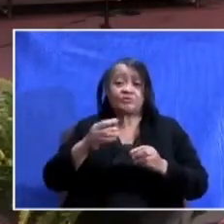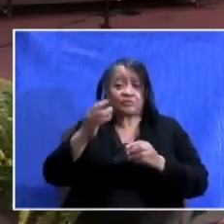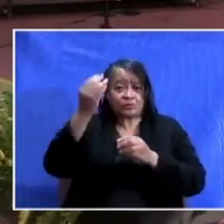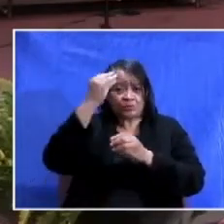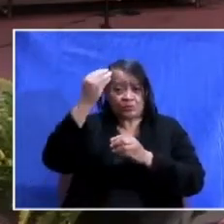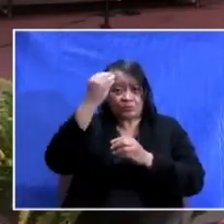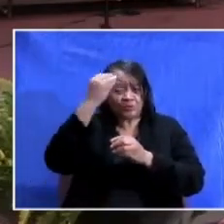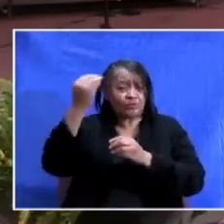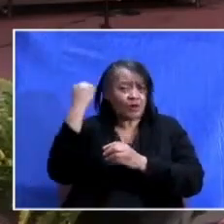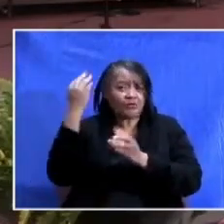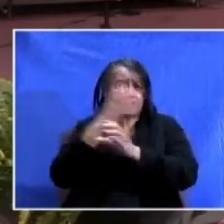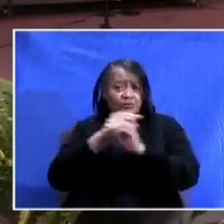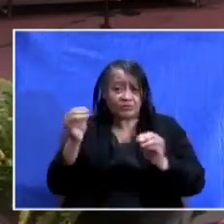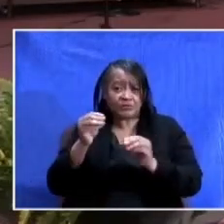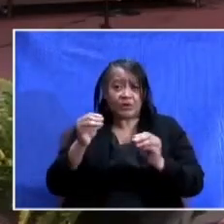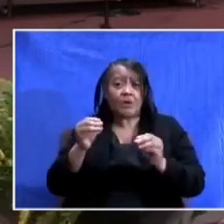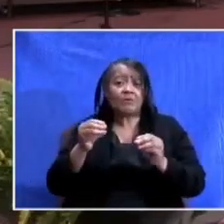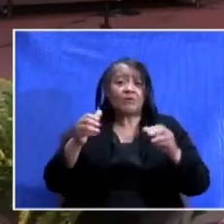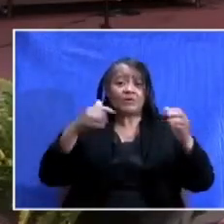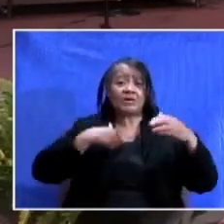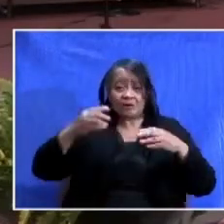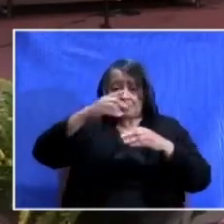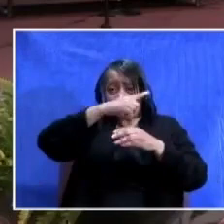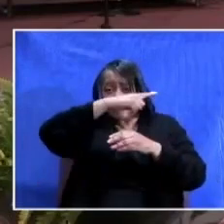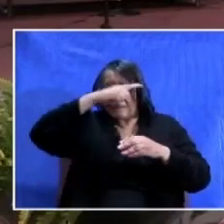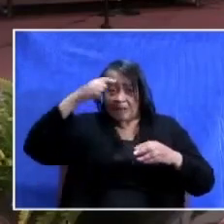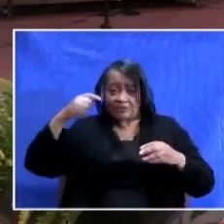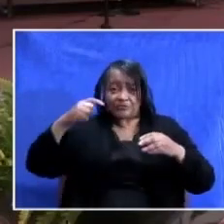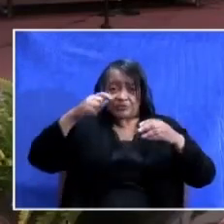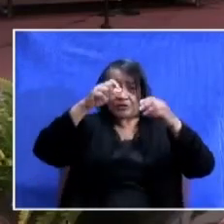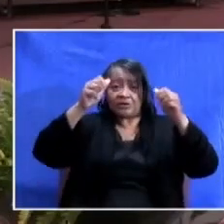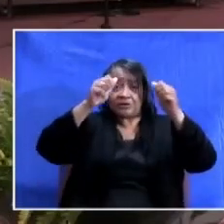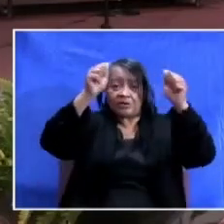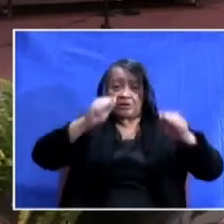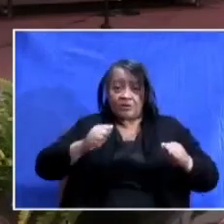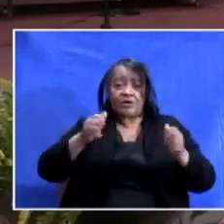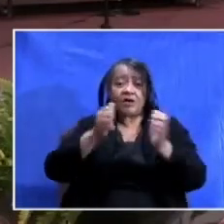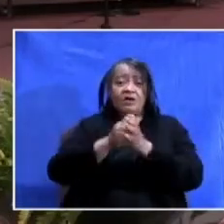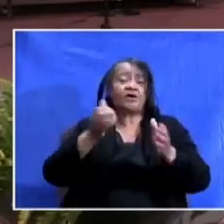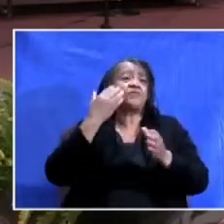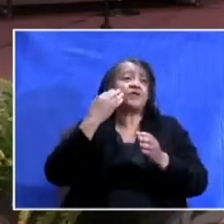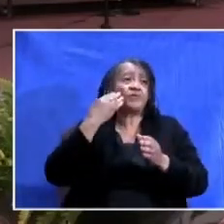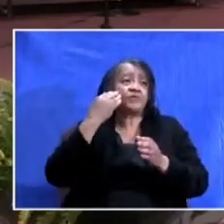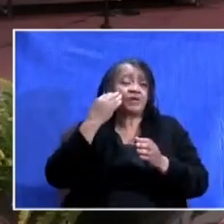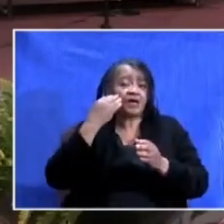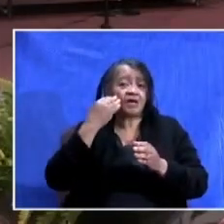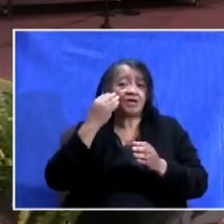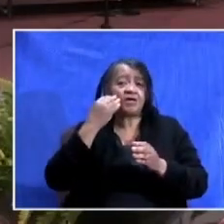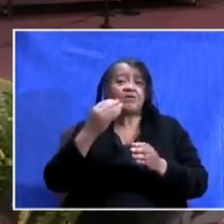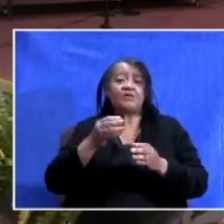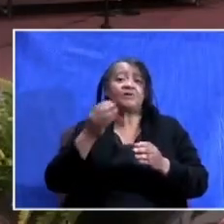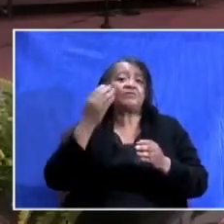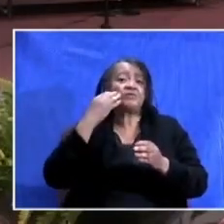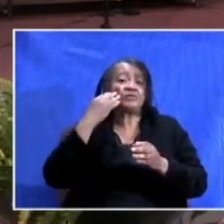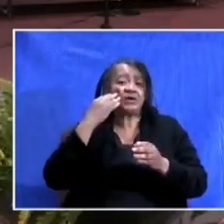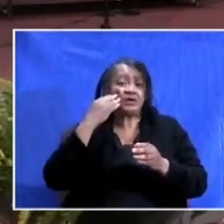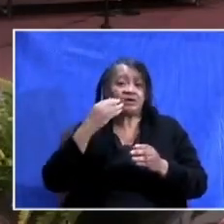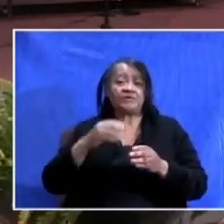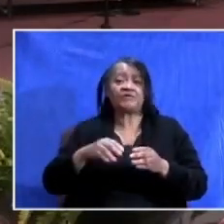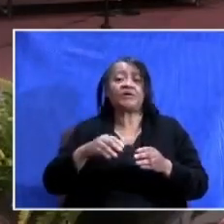memorials. No black statues. They got rid of Jefferson Davis. Thank God the governor did that in the